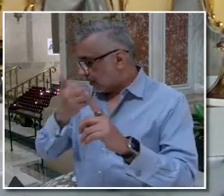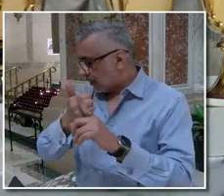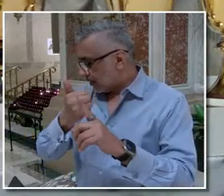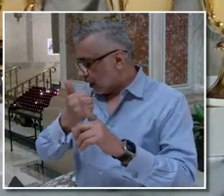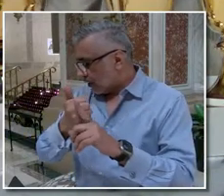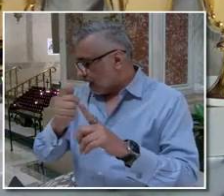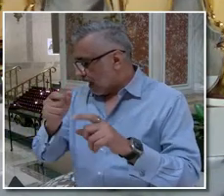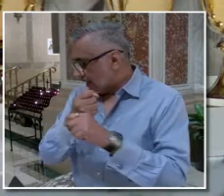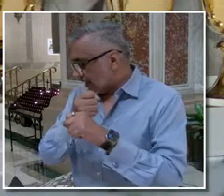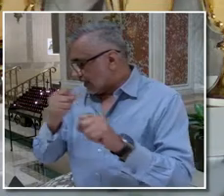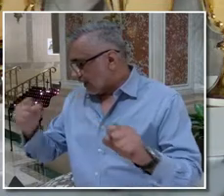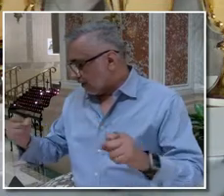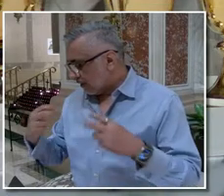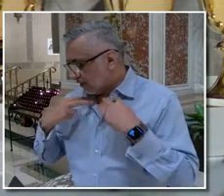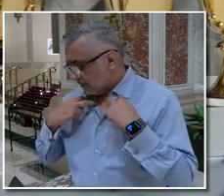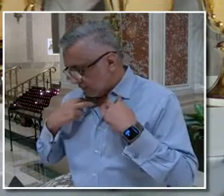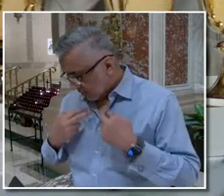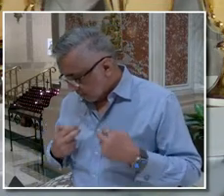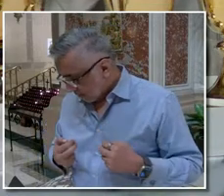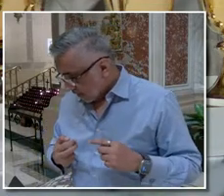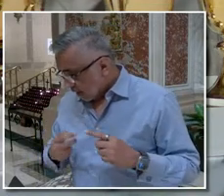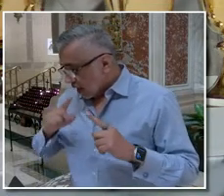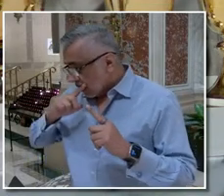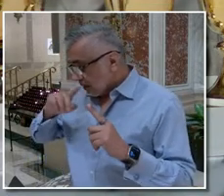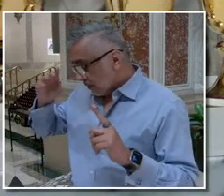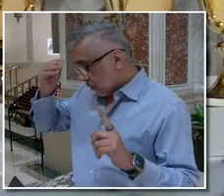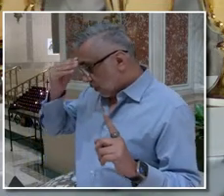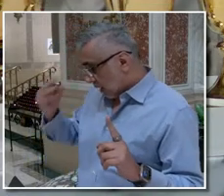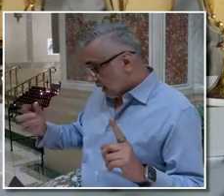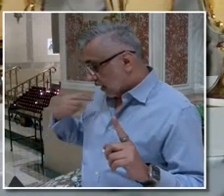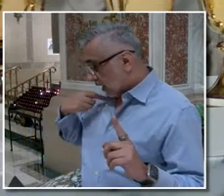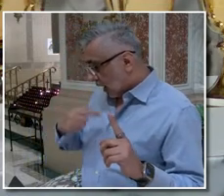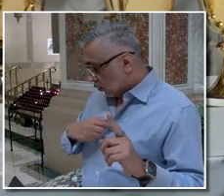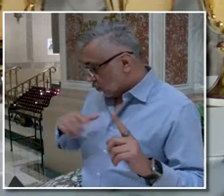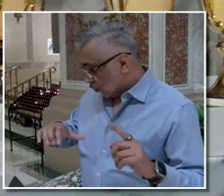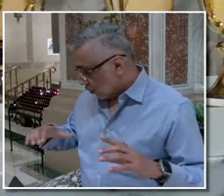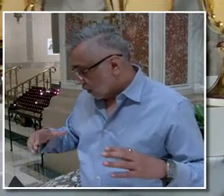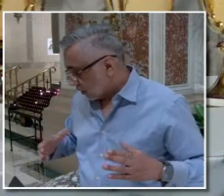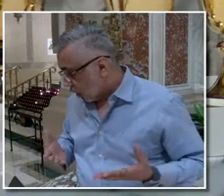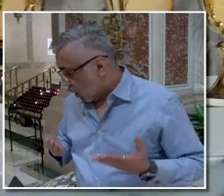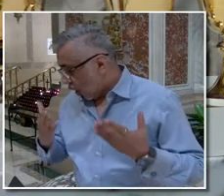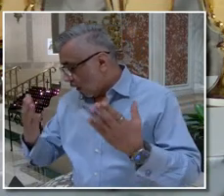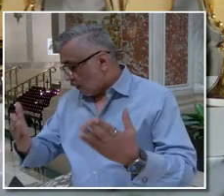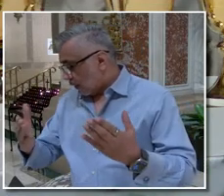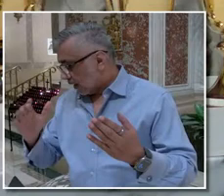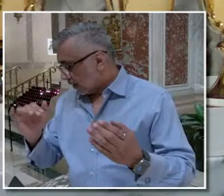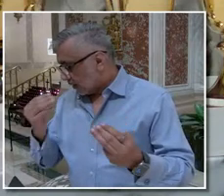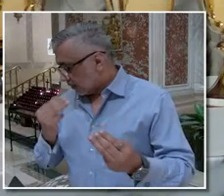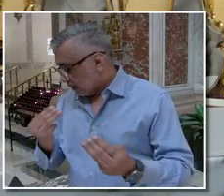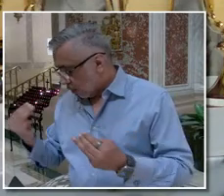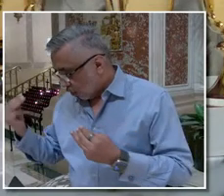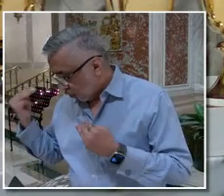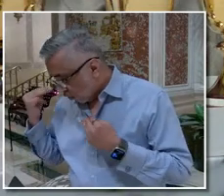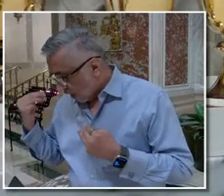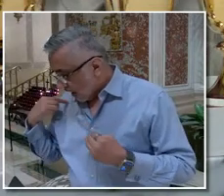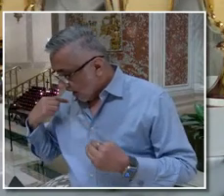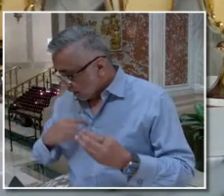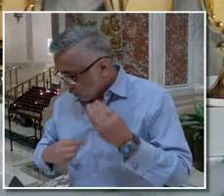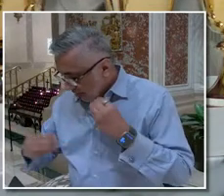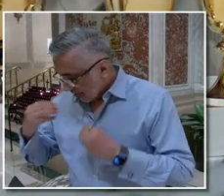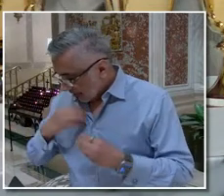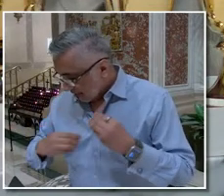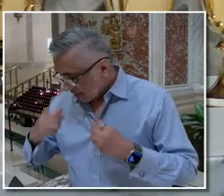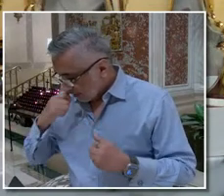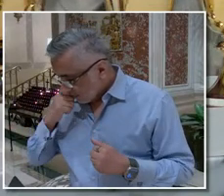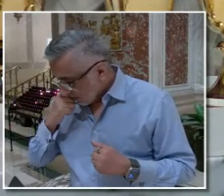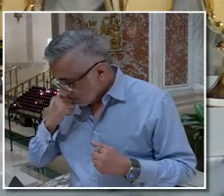as the saving victim, commanding us to make this offering as his memorial. As we eat his